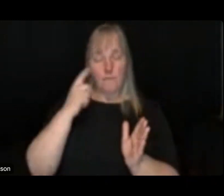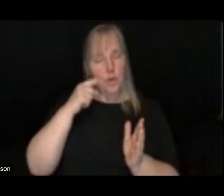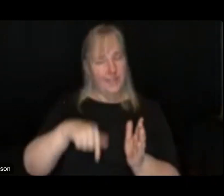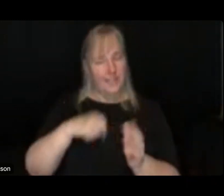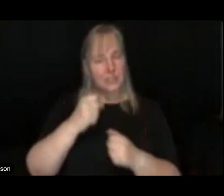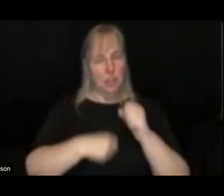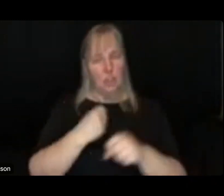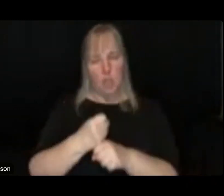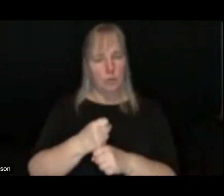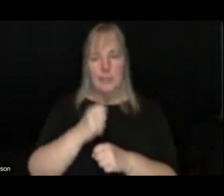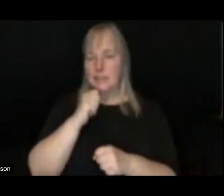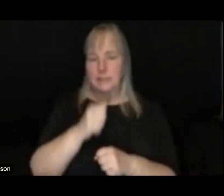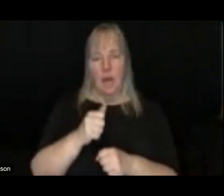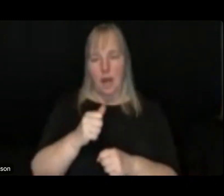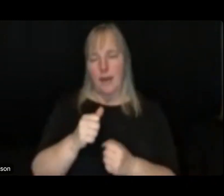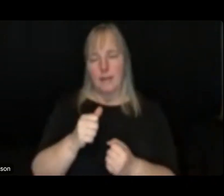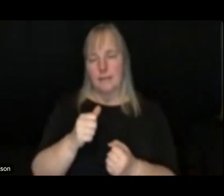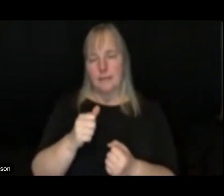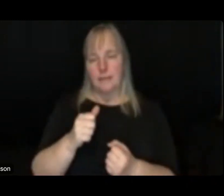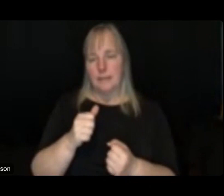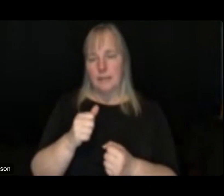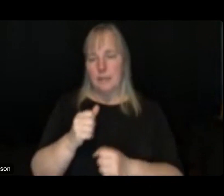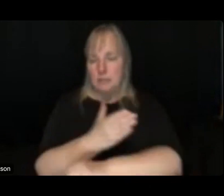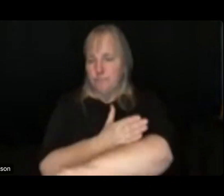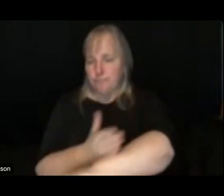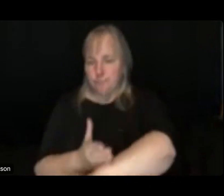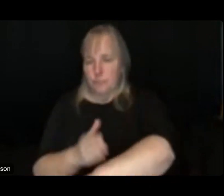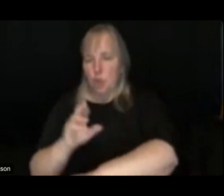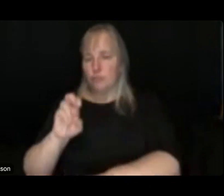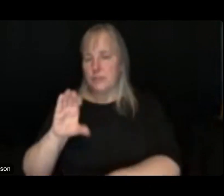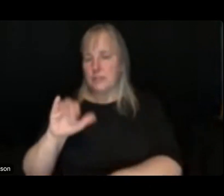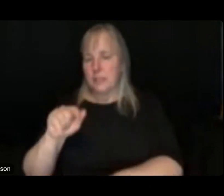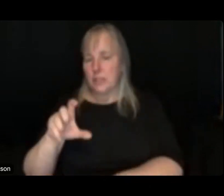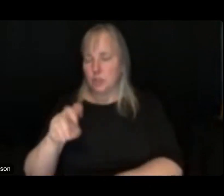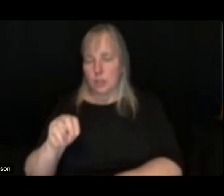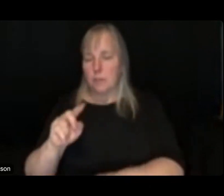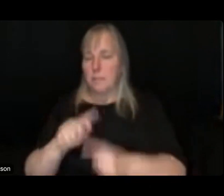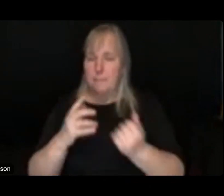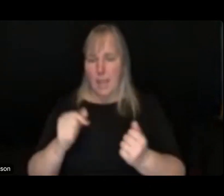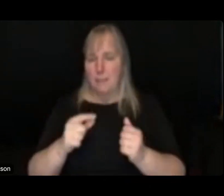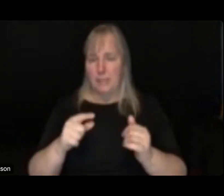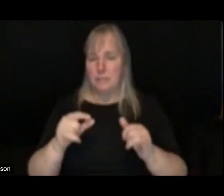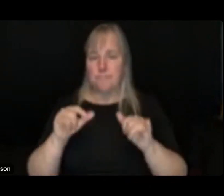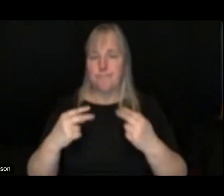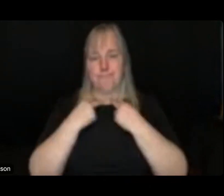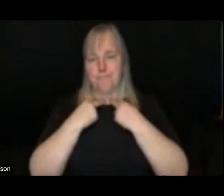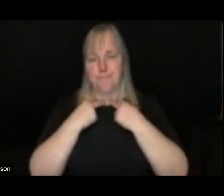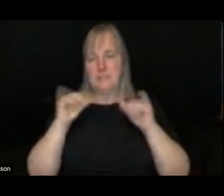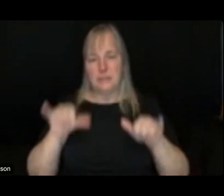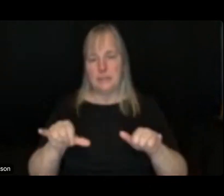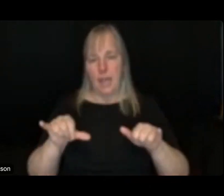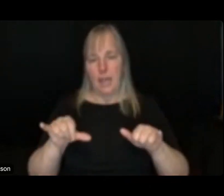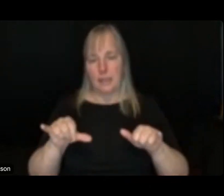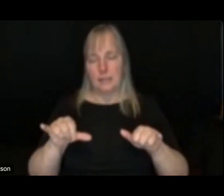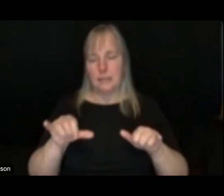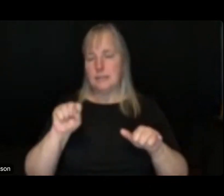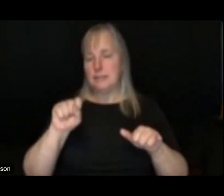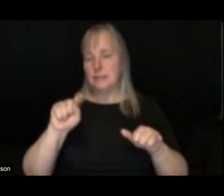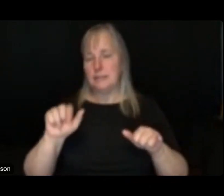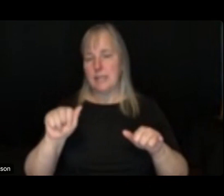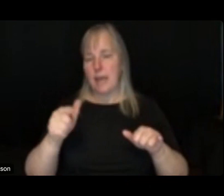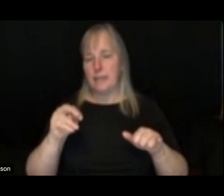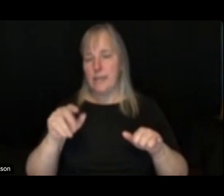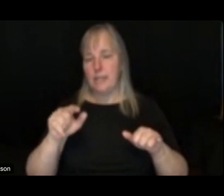it's not going to be necessarily a recession, but it might be a little bit of like stagnation for this year. So I mean, that's what I've been reading.